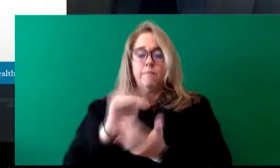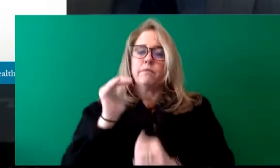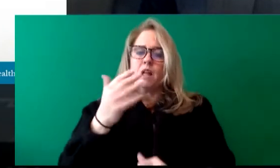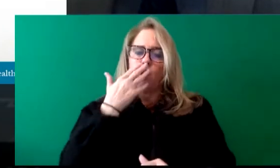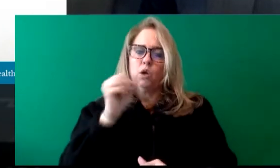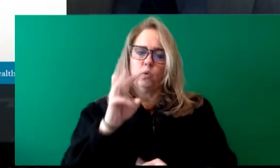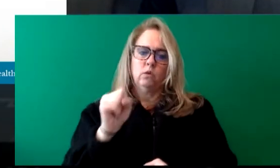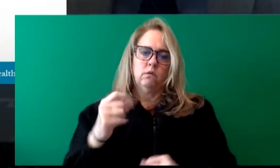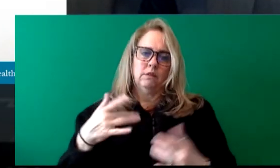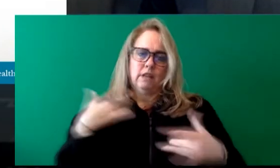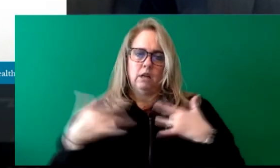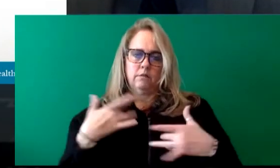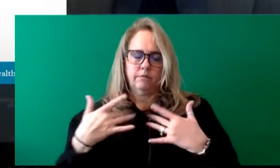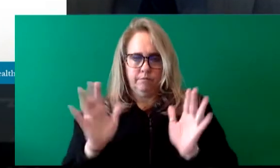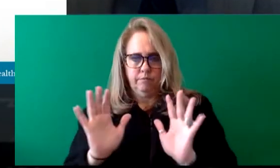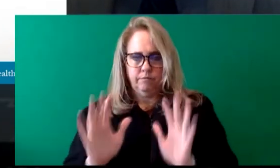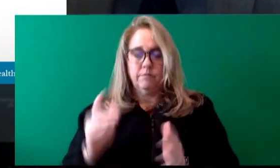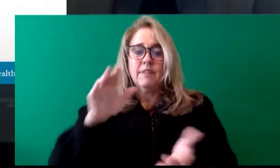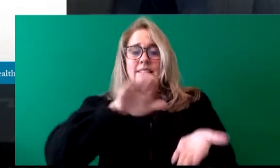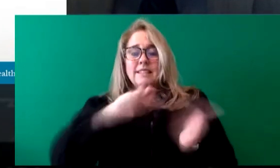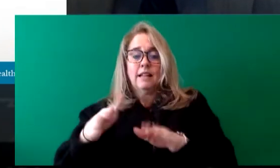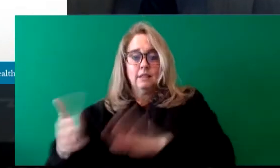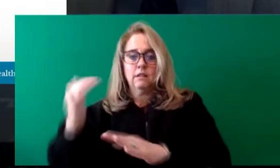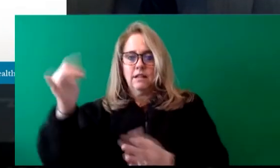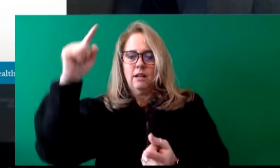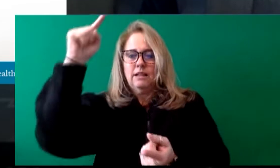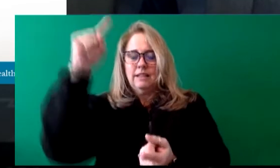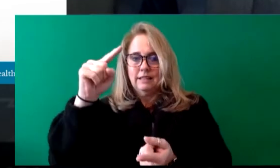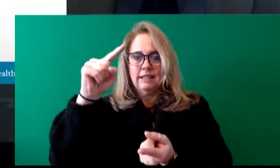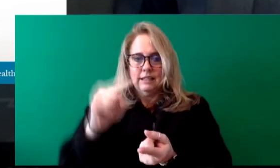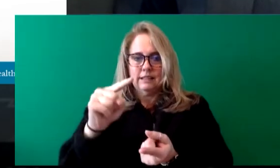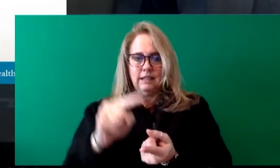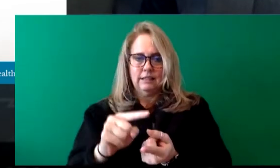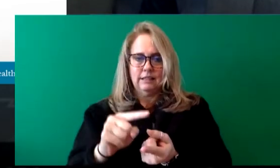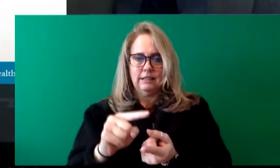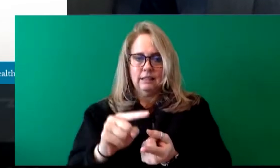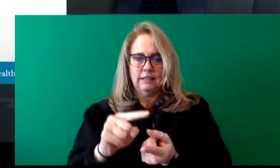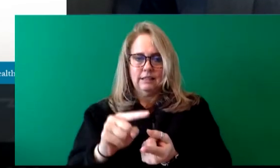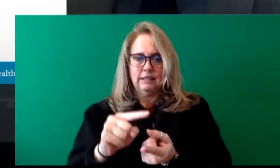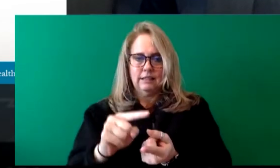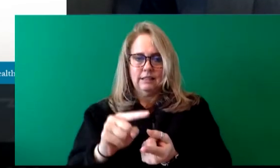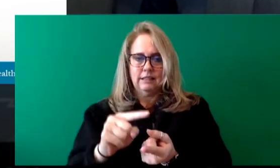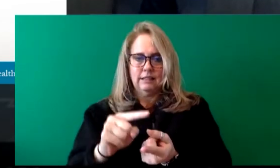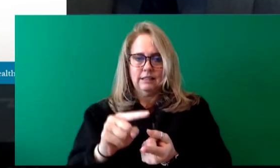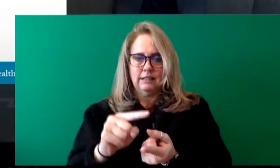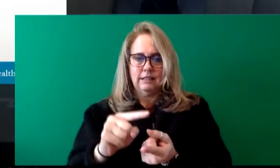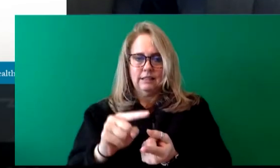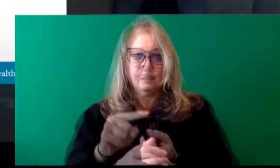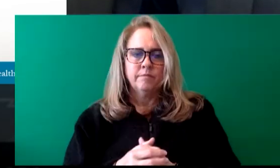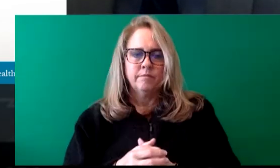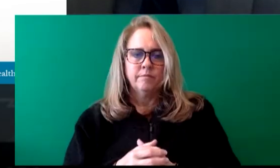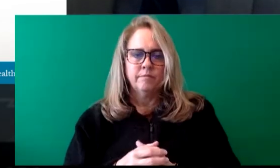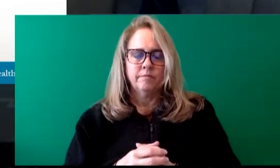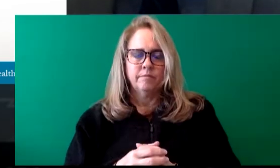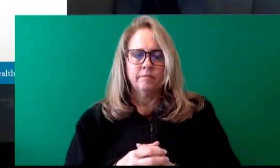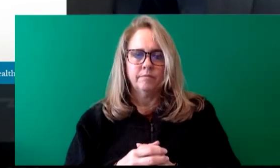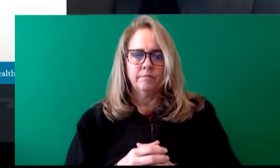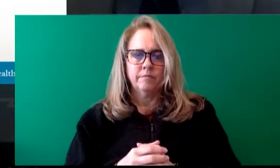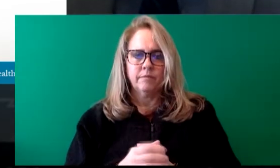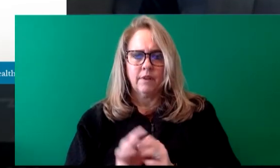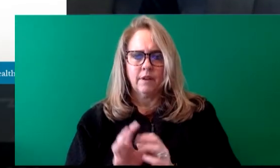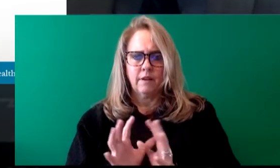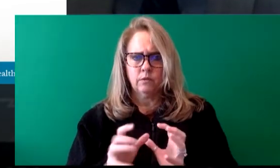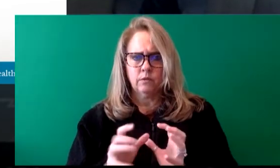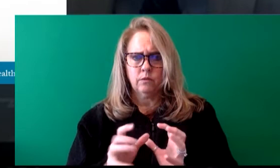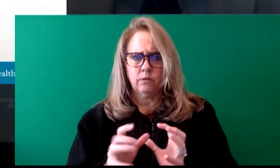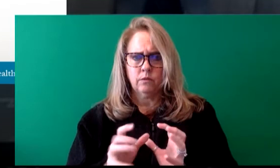yet. Typically, admissions and deaths lag in data, but this is a very, very, very, very encouraging sign in terms of serious illness data of the